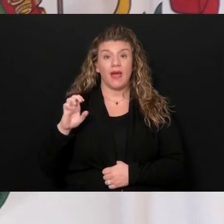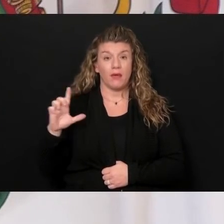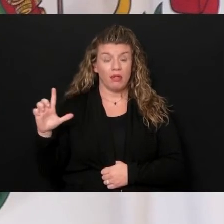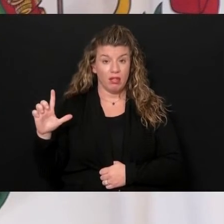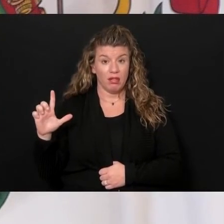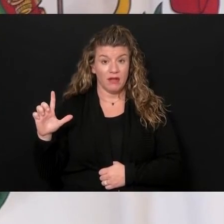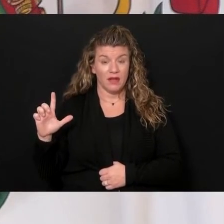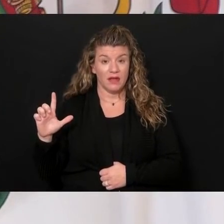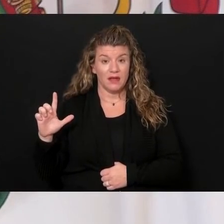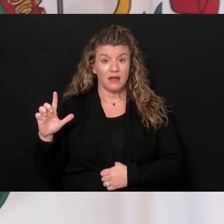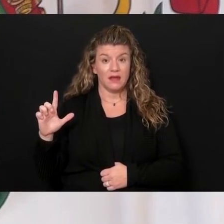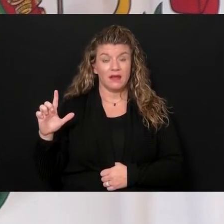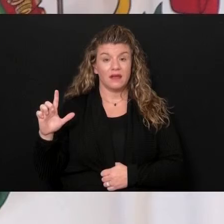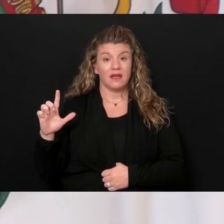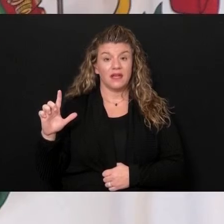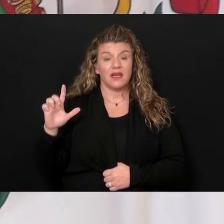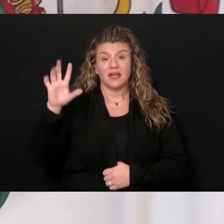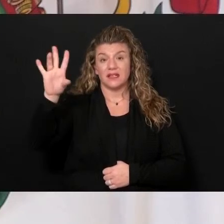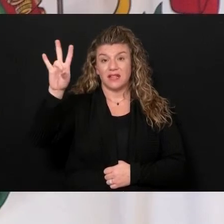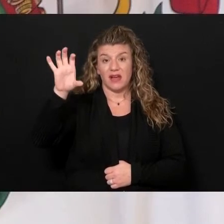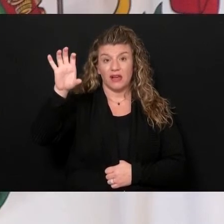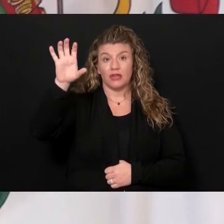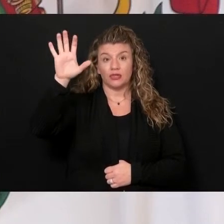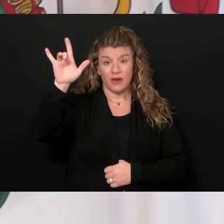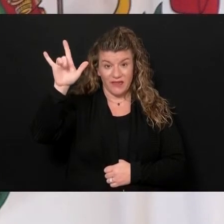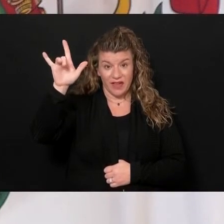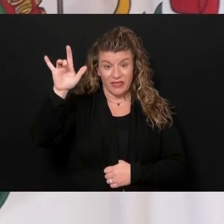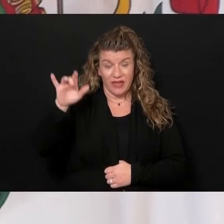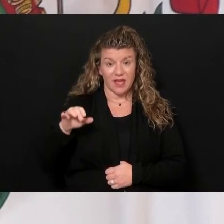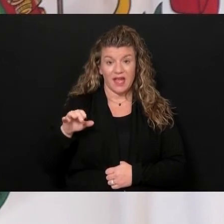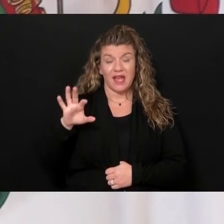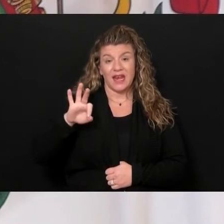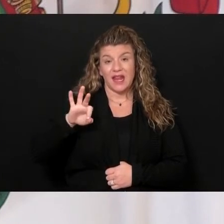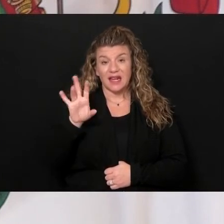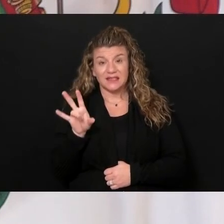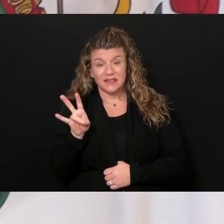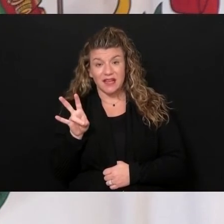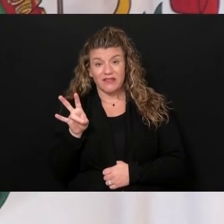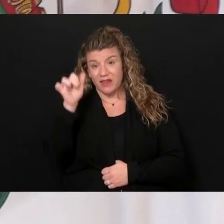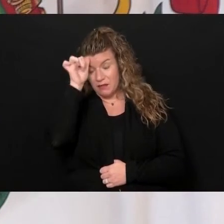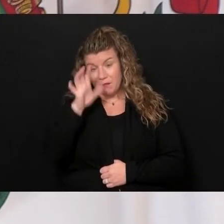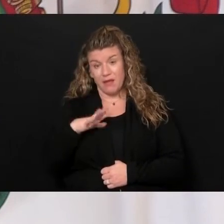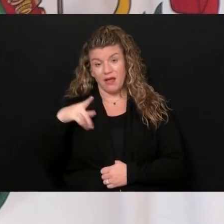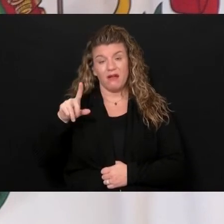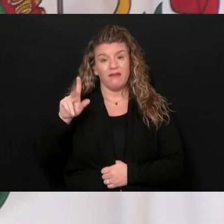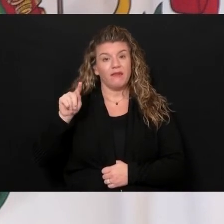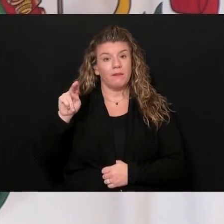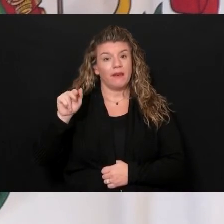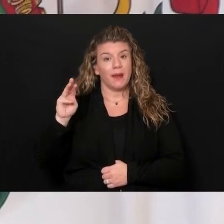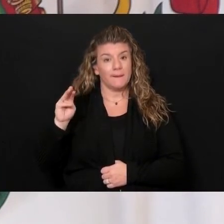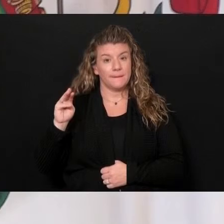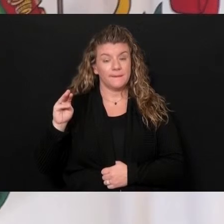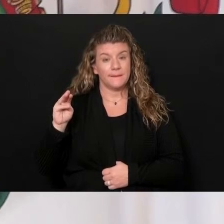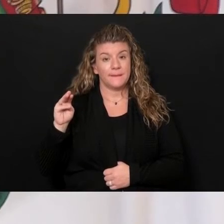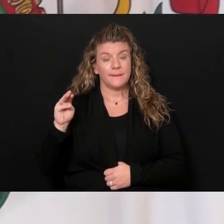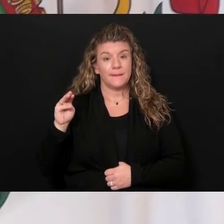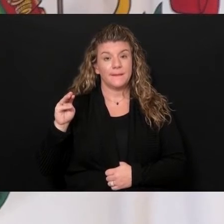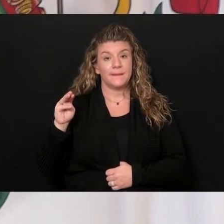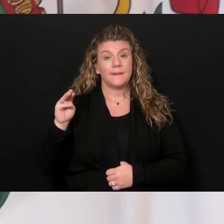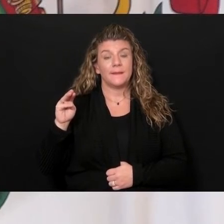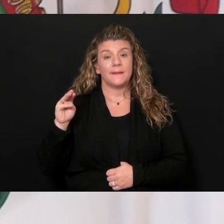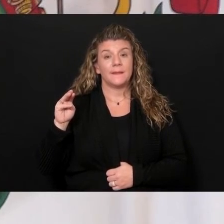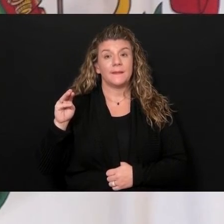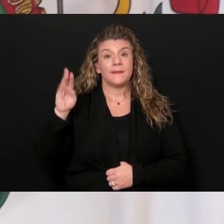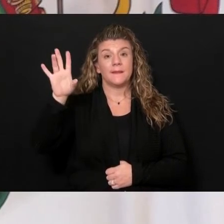County. Our 725th death is a 97-year-old male from Putnam County. Our